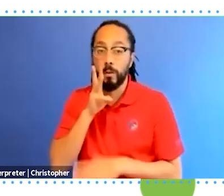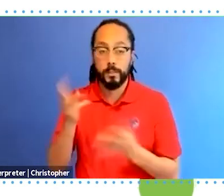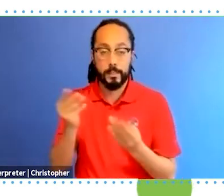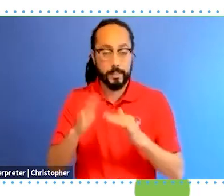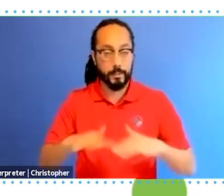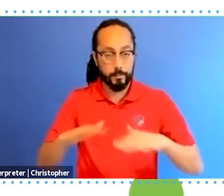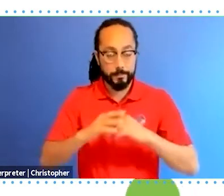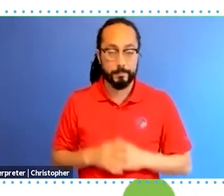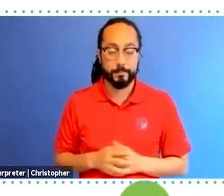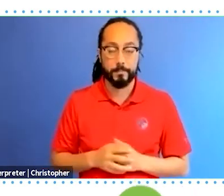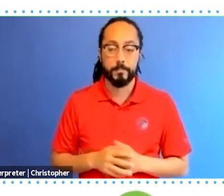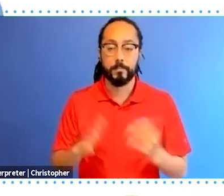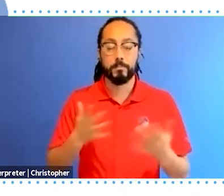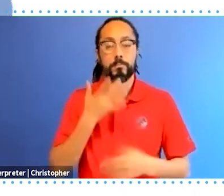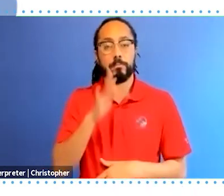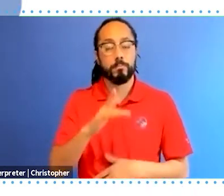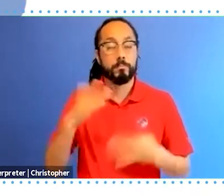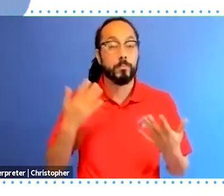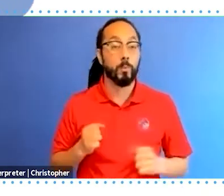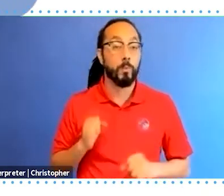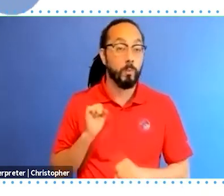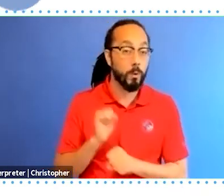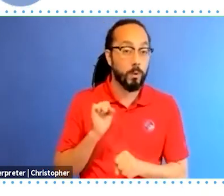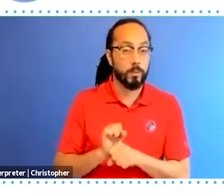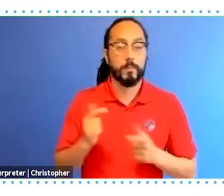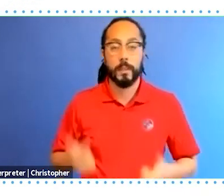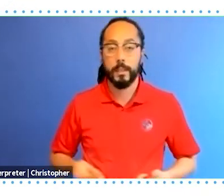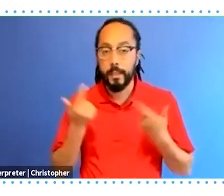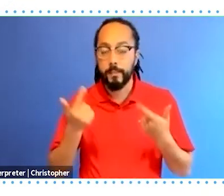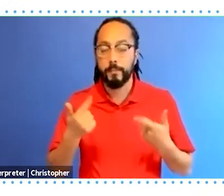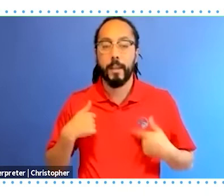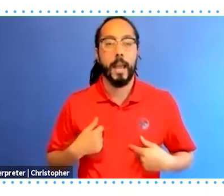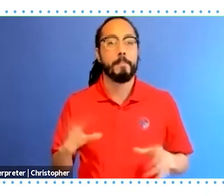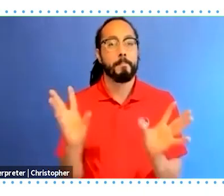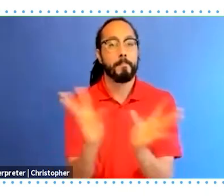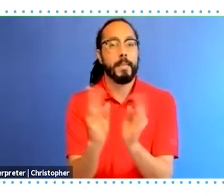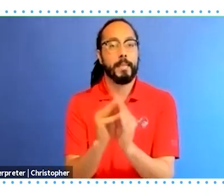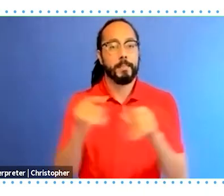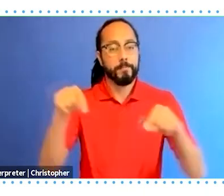have the opportunity to work, to live, and to meet on this territory.